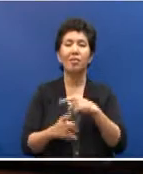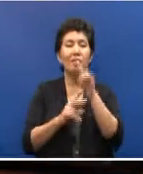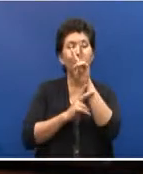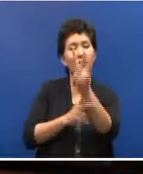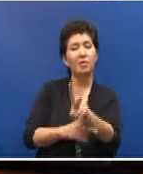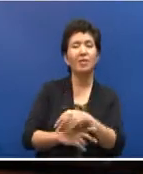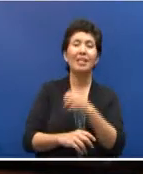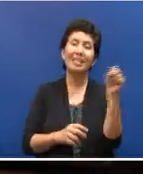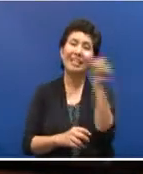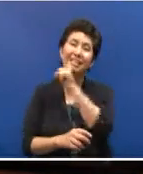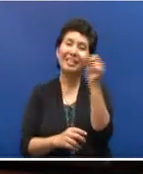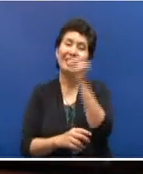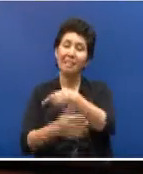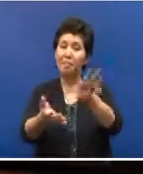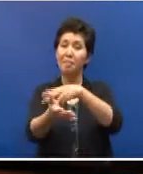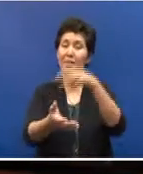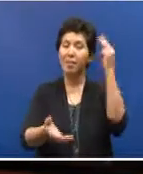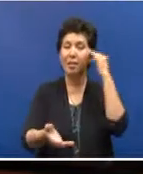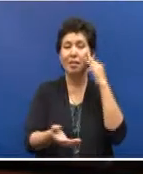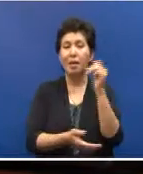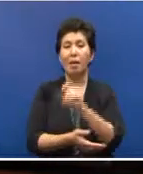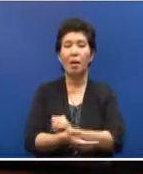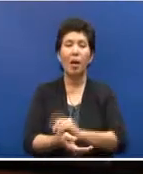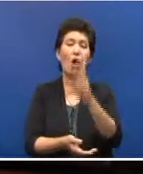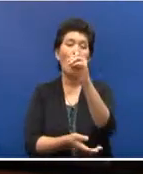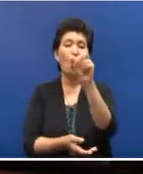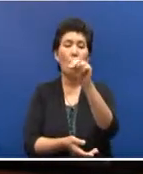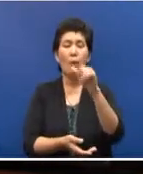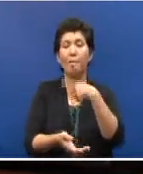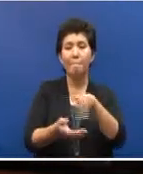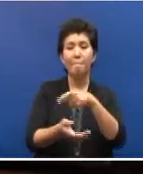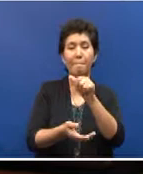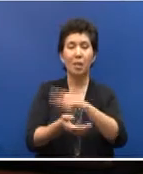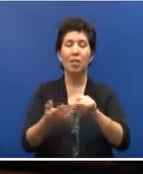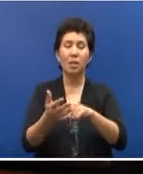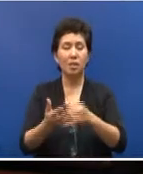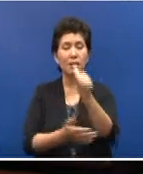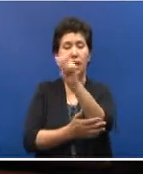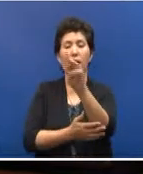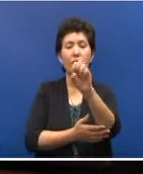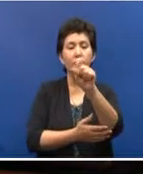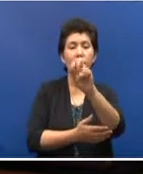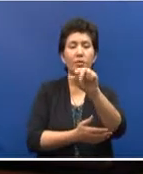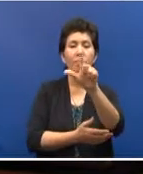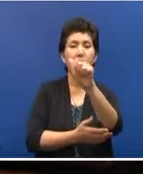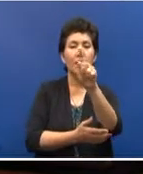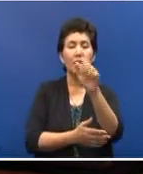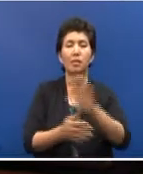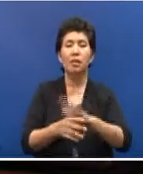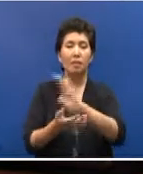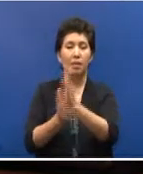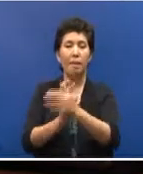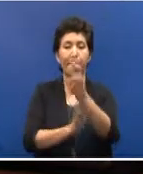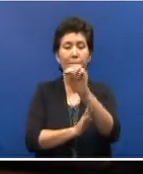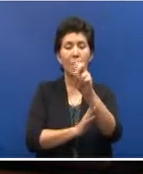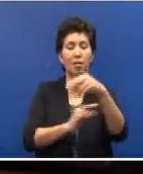Malay songs, okay, with pantun and whatsoever. So this is the assimilation. Okay, whereby minority groups,